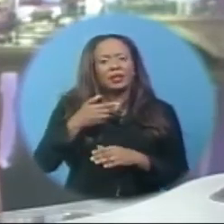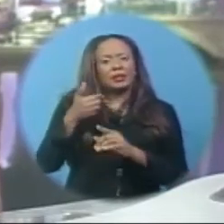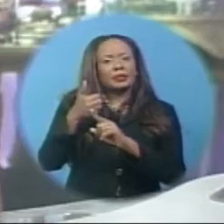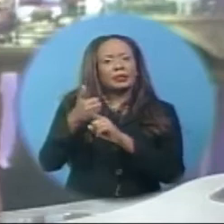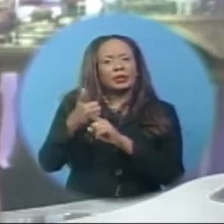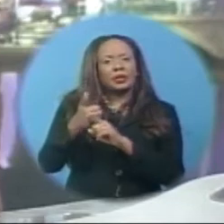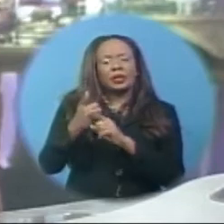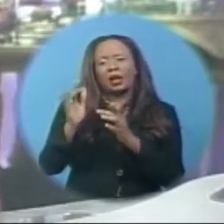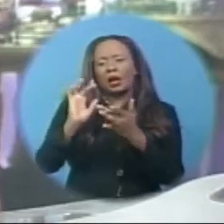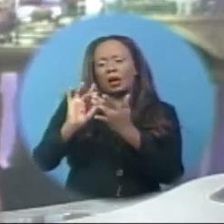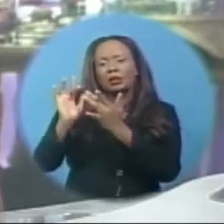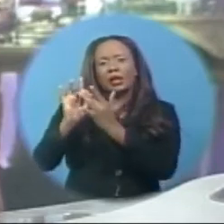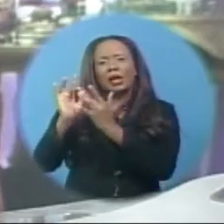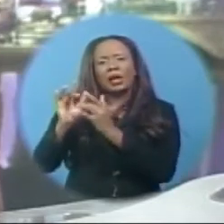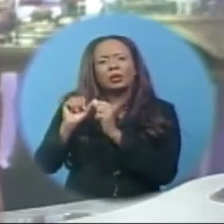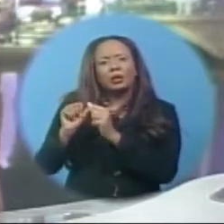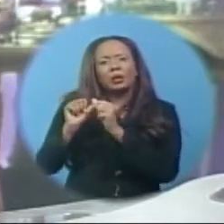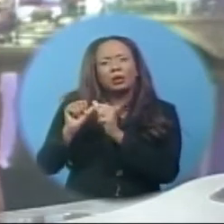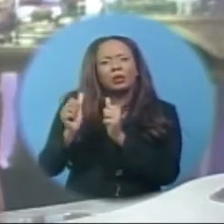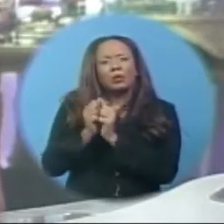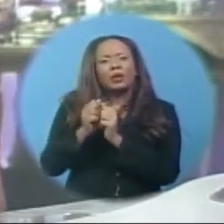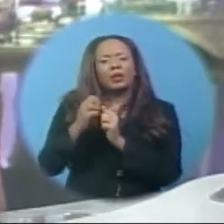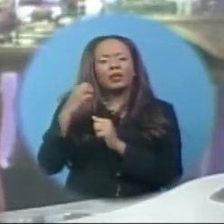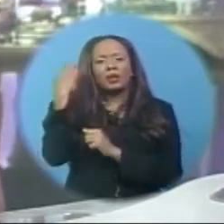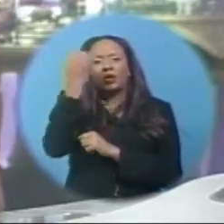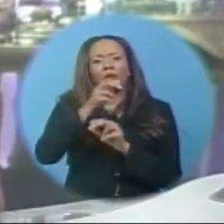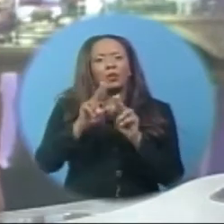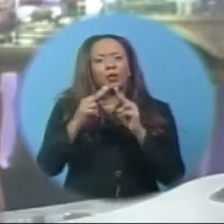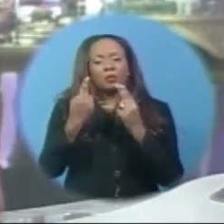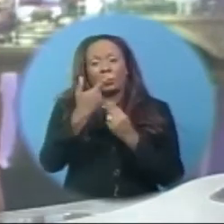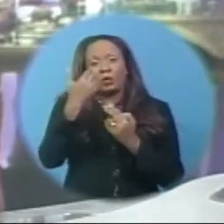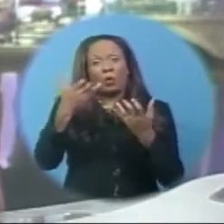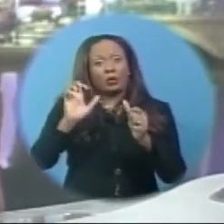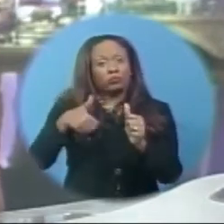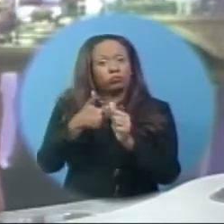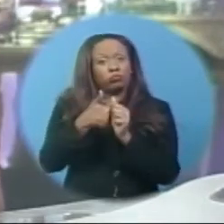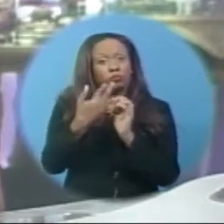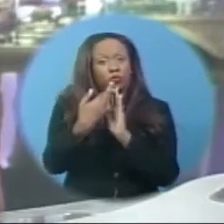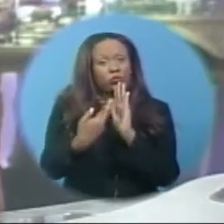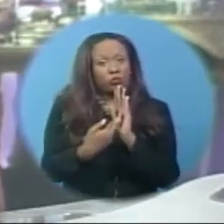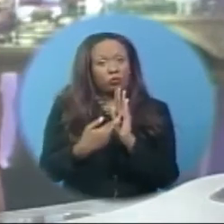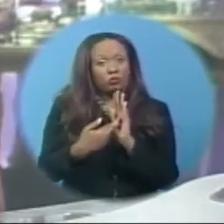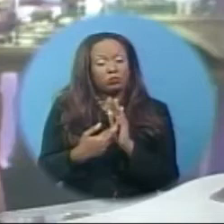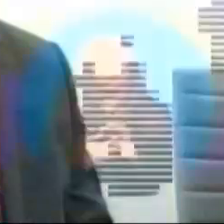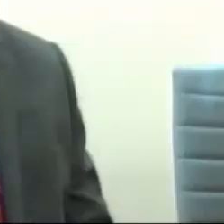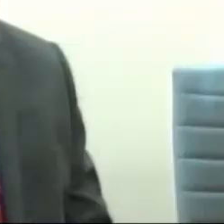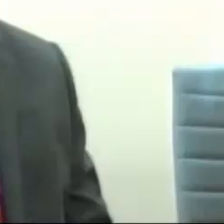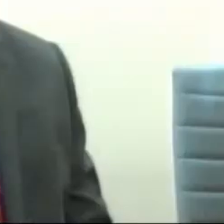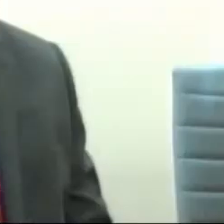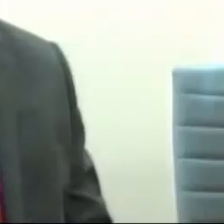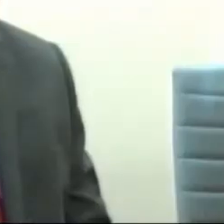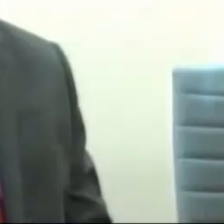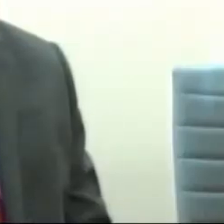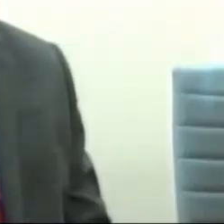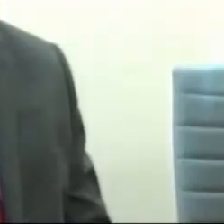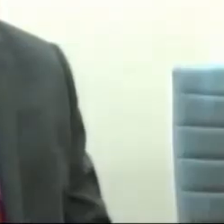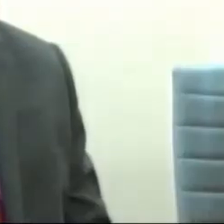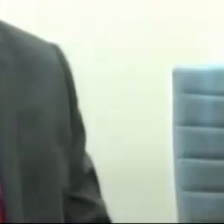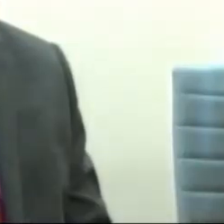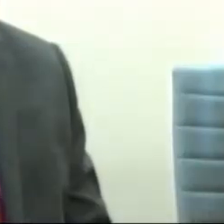constant contact with the EU in an attempt to become compliant. Barbados therefore inquired of the